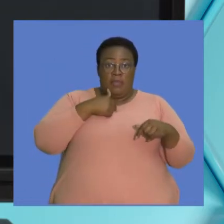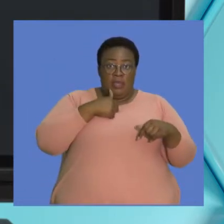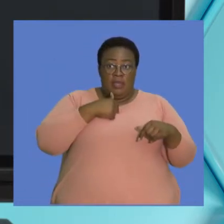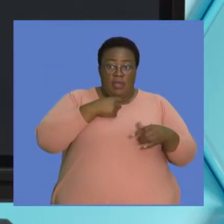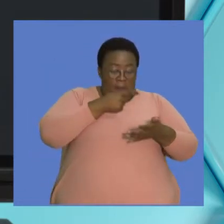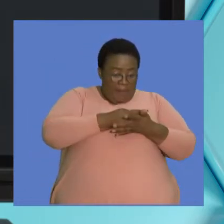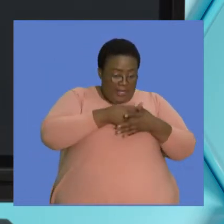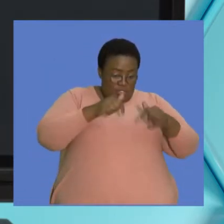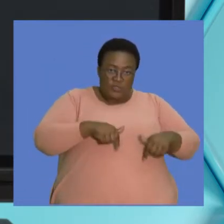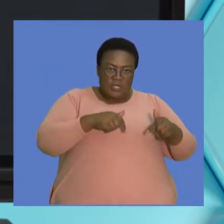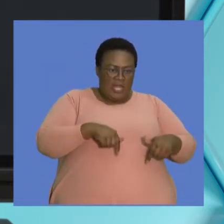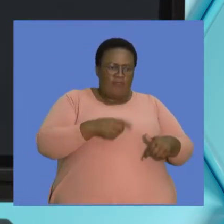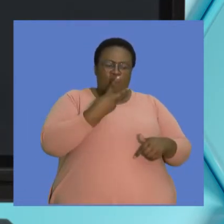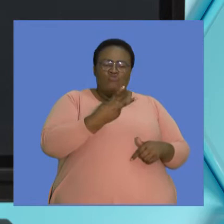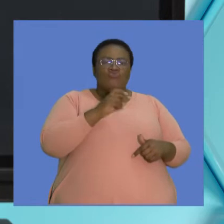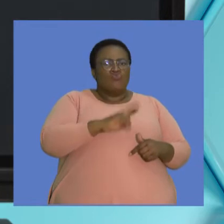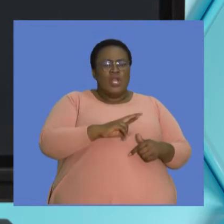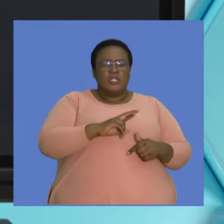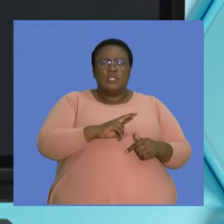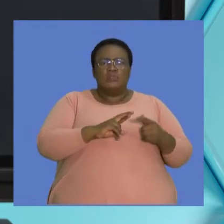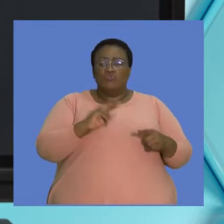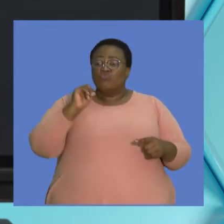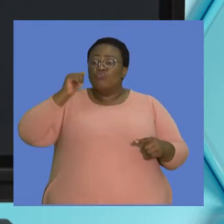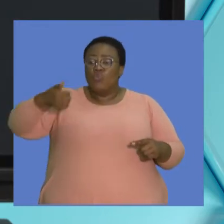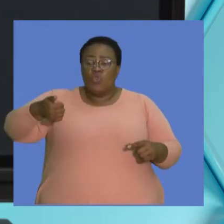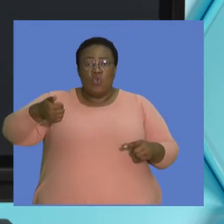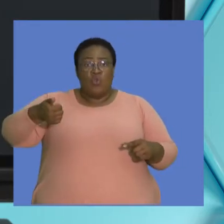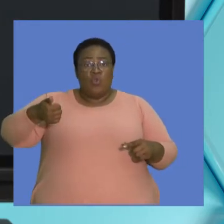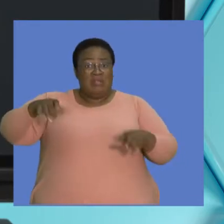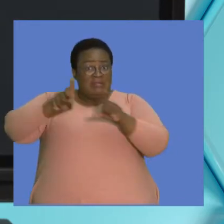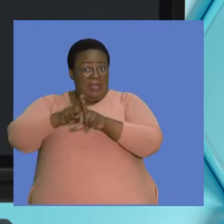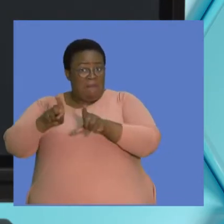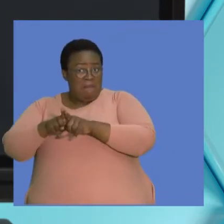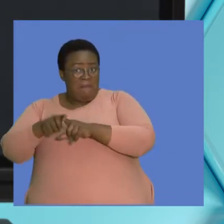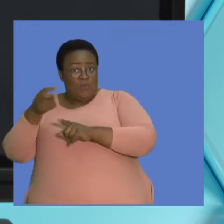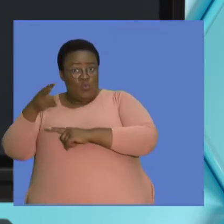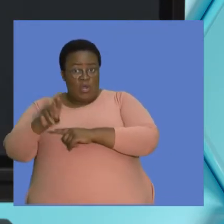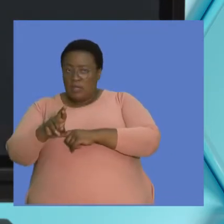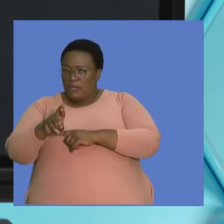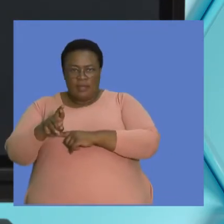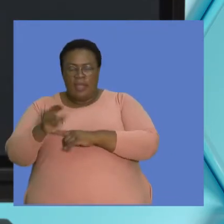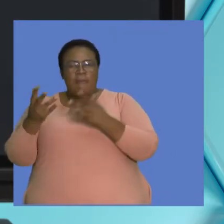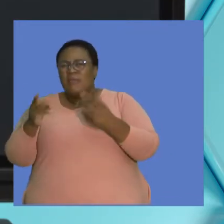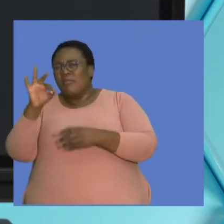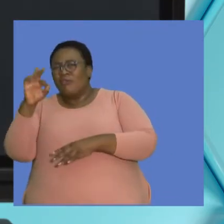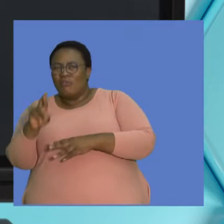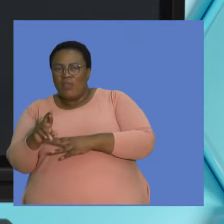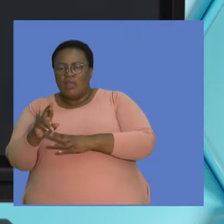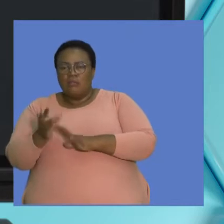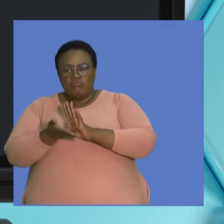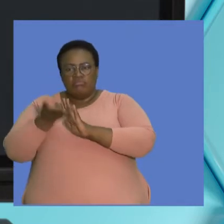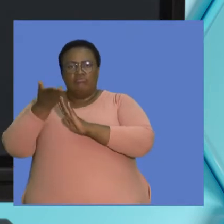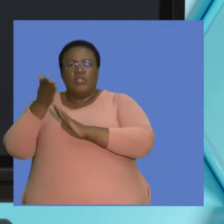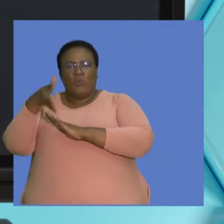I bought today for 2 rands, definitely tomorrow, it will not be 2 rands anymore. It will be maybe